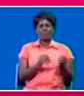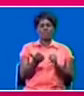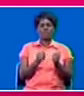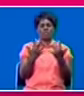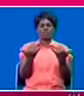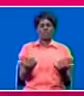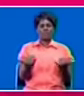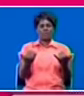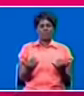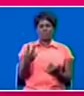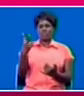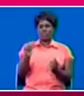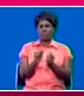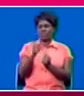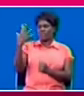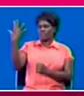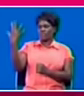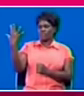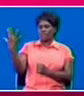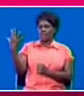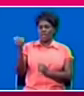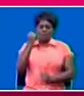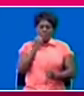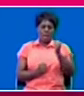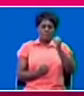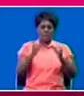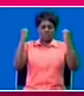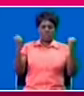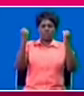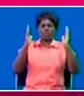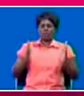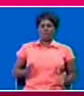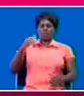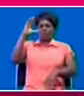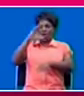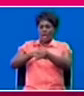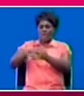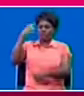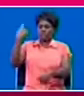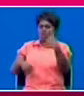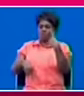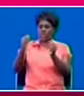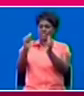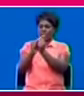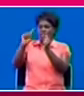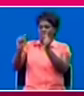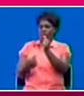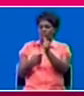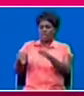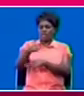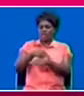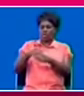now, and 2015 Bucharest Marathon champion Patrick Kimeli won the 10,000 meter race in the National